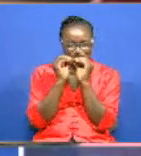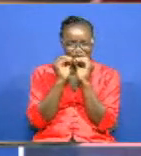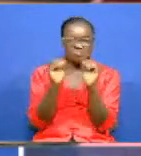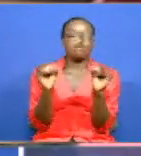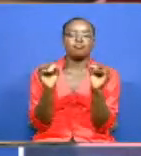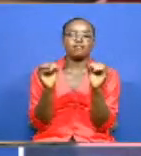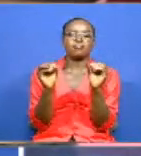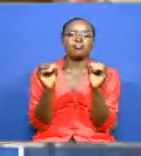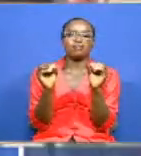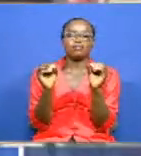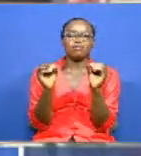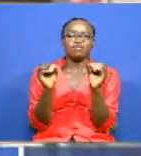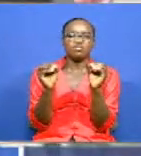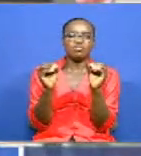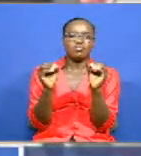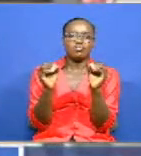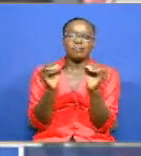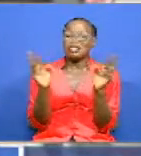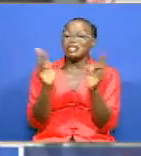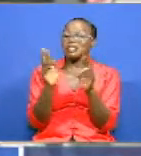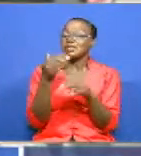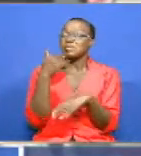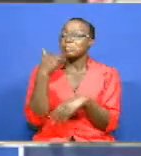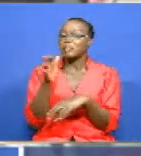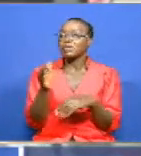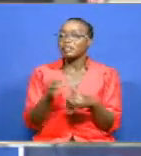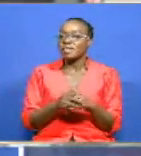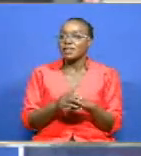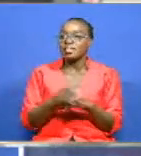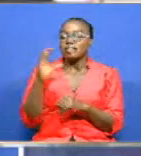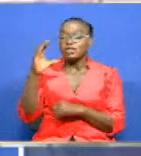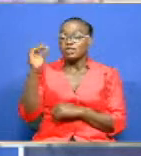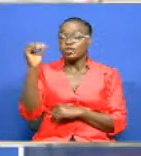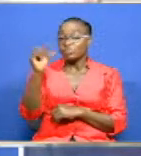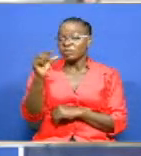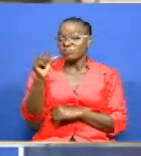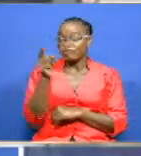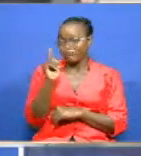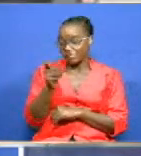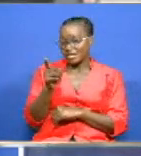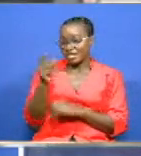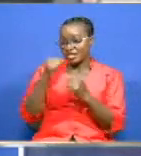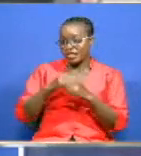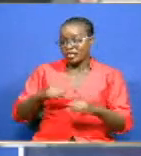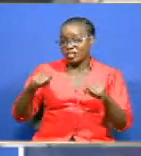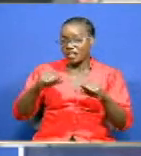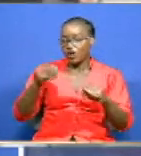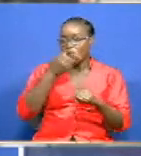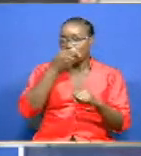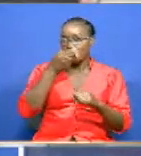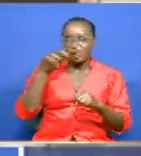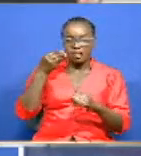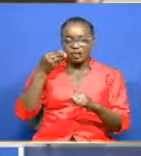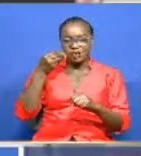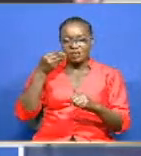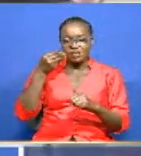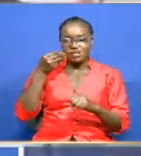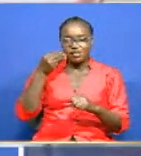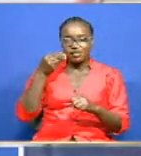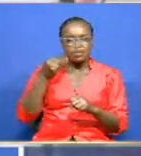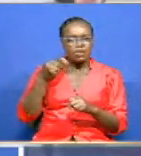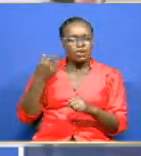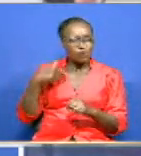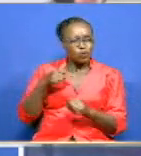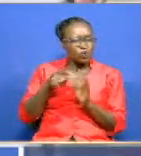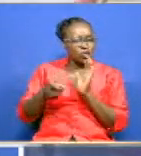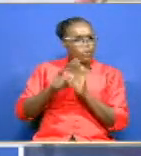It is lack of goodwill. To the Council of Governors, Chair Mr. Obaranya, is that we